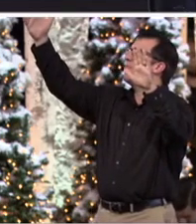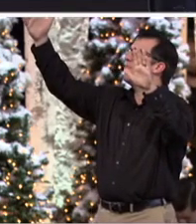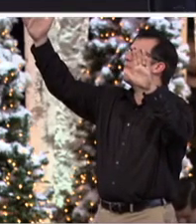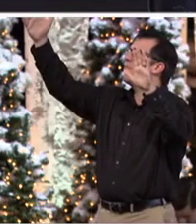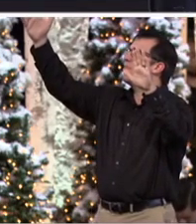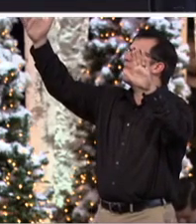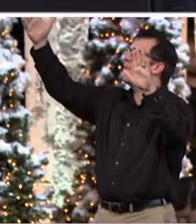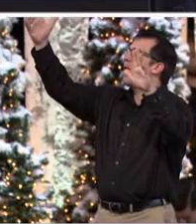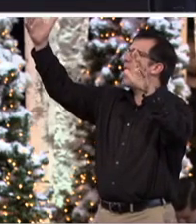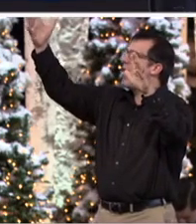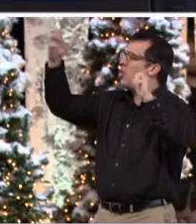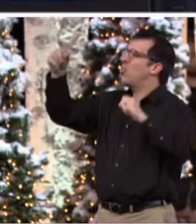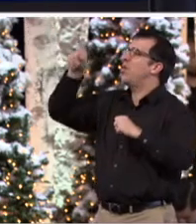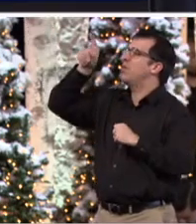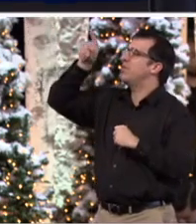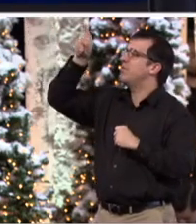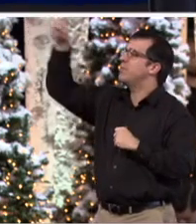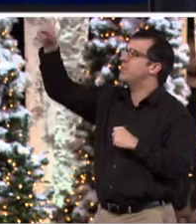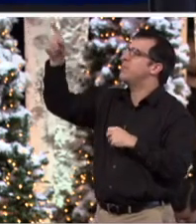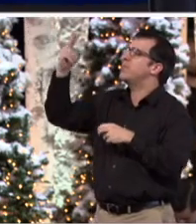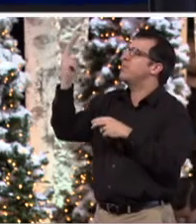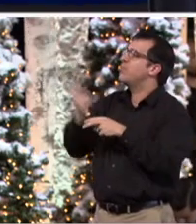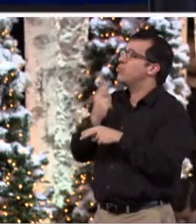I want you to use me